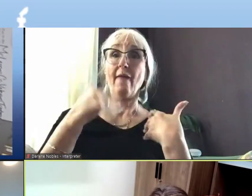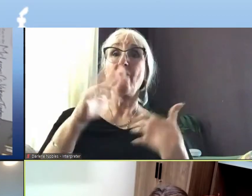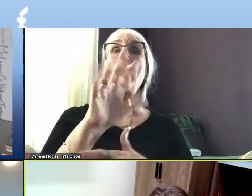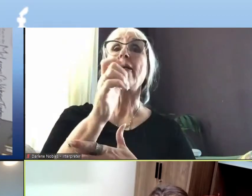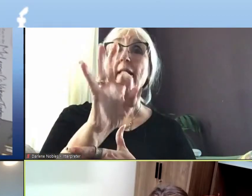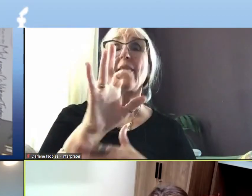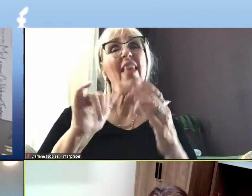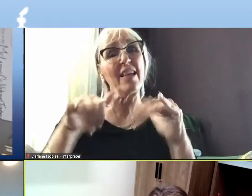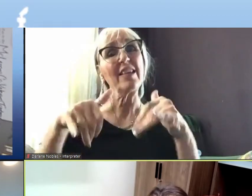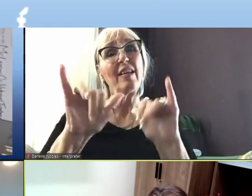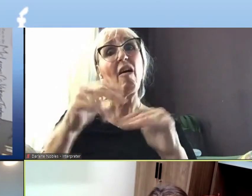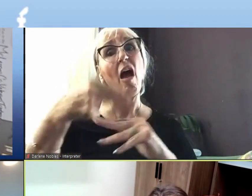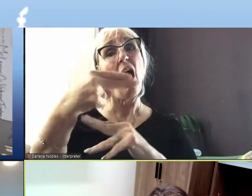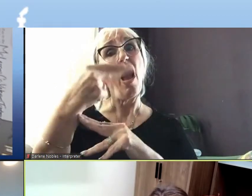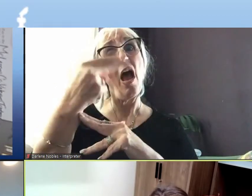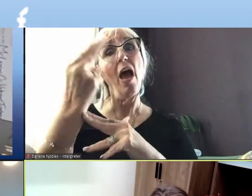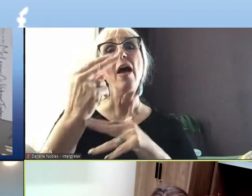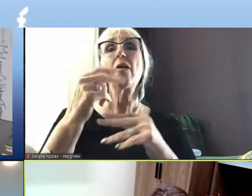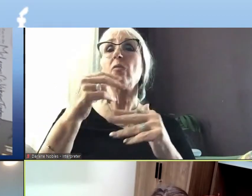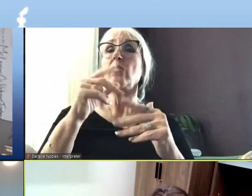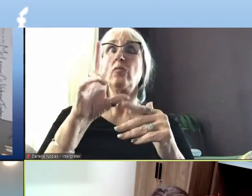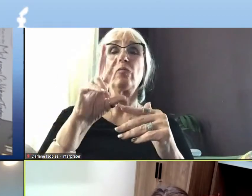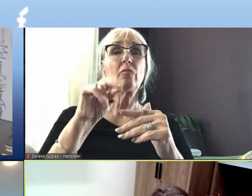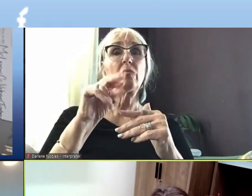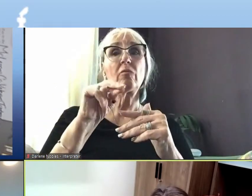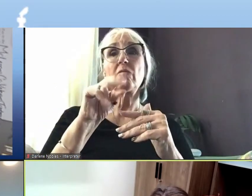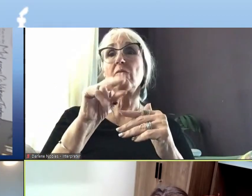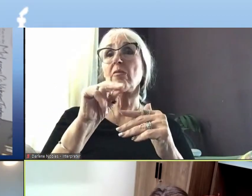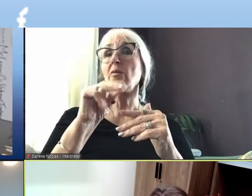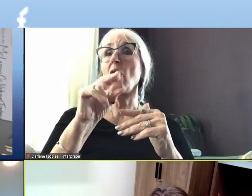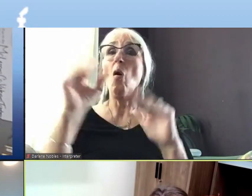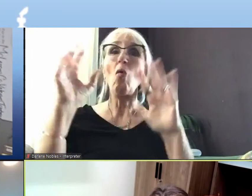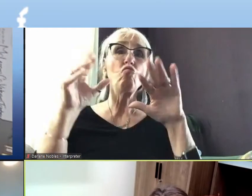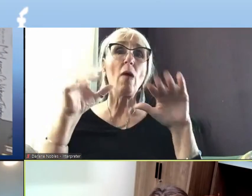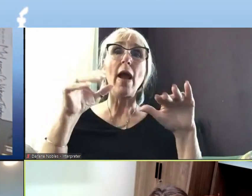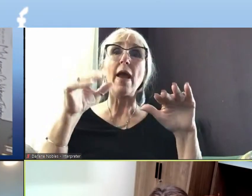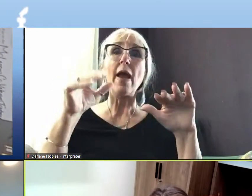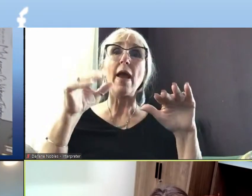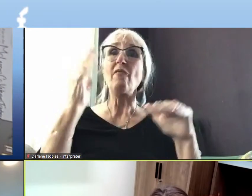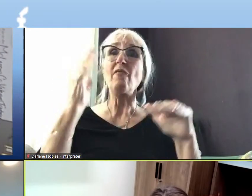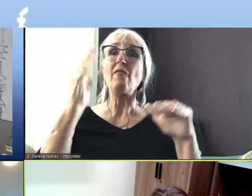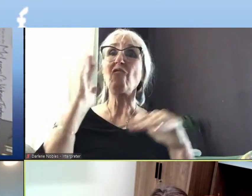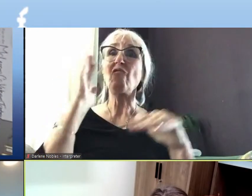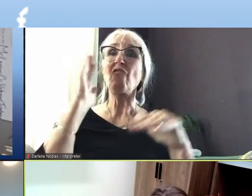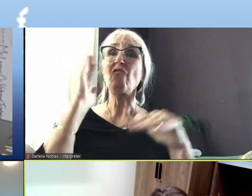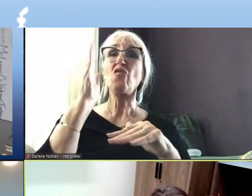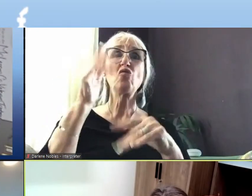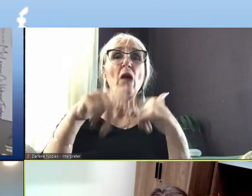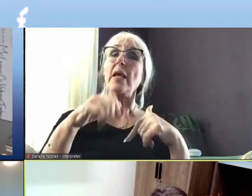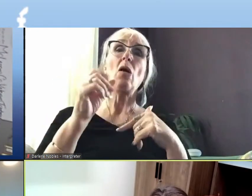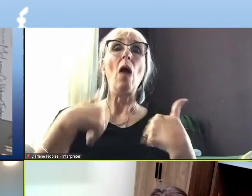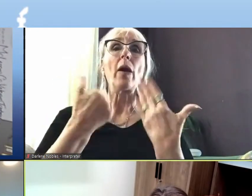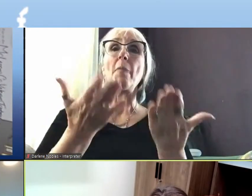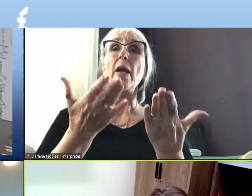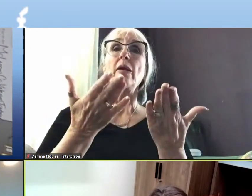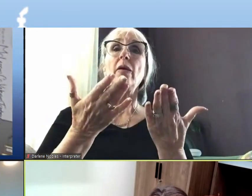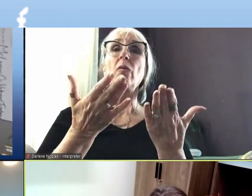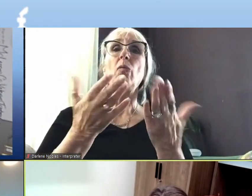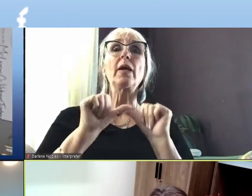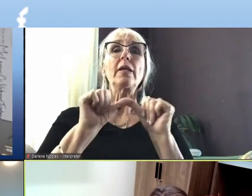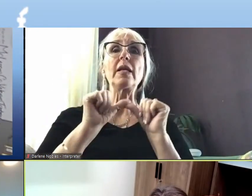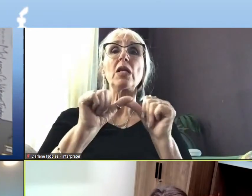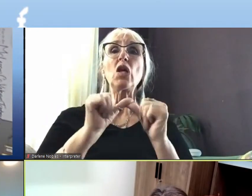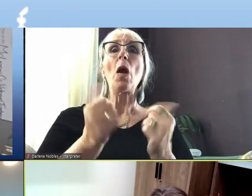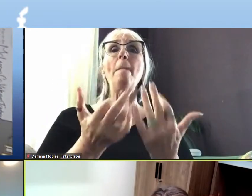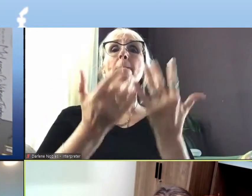and the fact that we still don't have any rain kind of anywhere near in the forecast. Right. I would definitely recommend that we extend the burn ban at least for